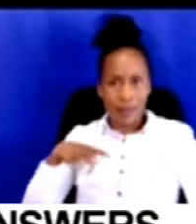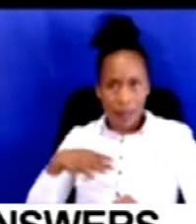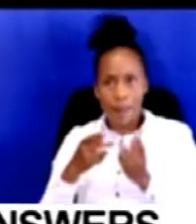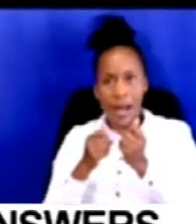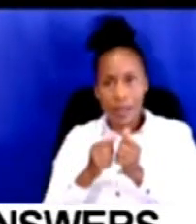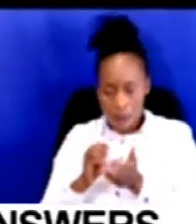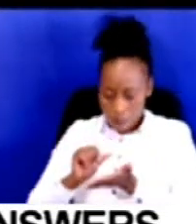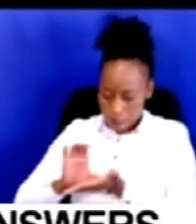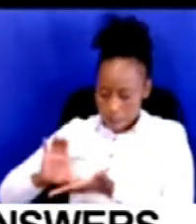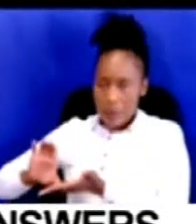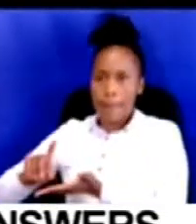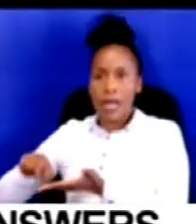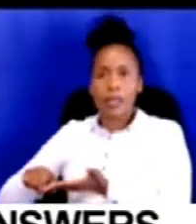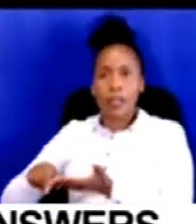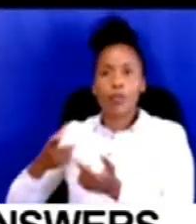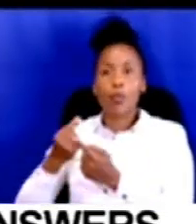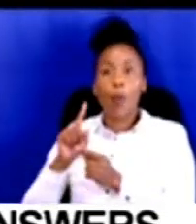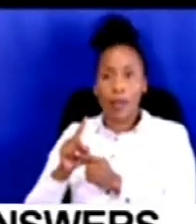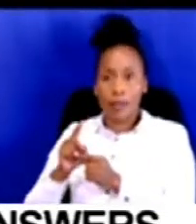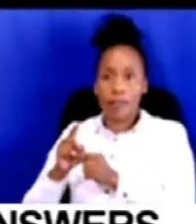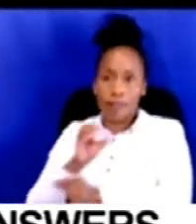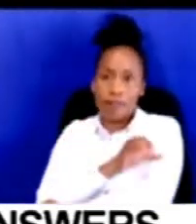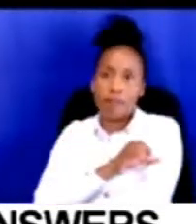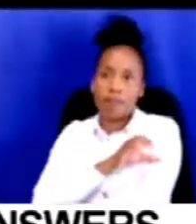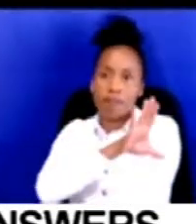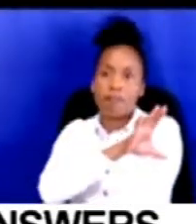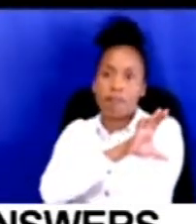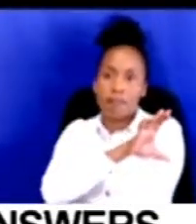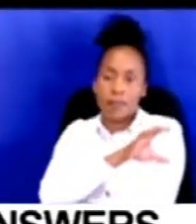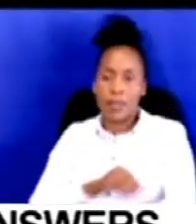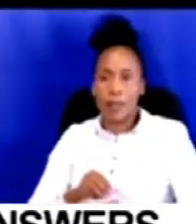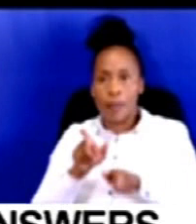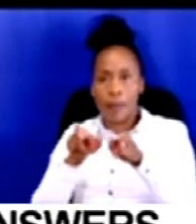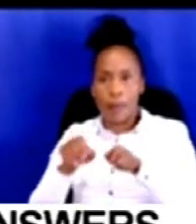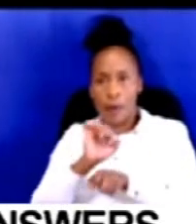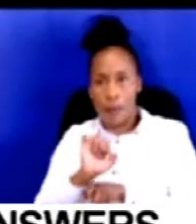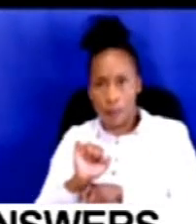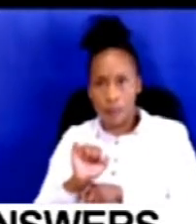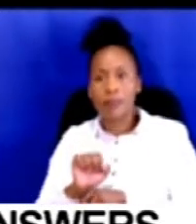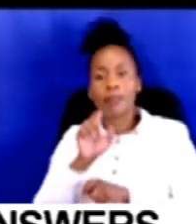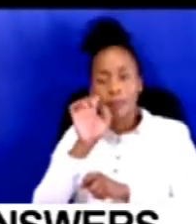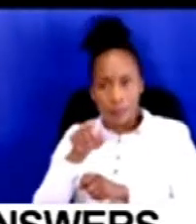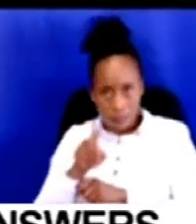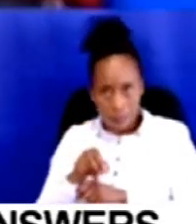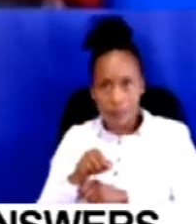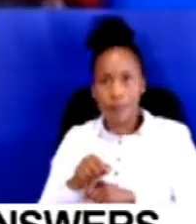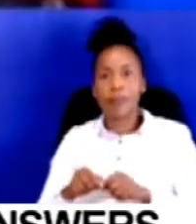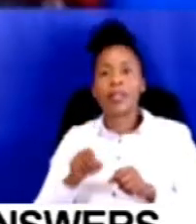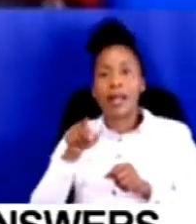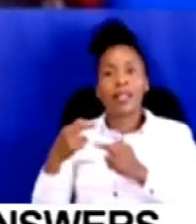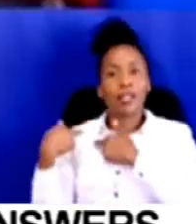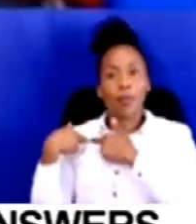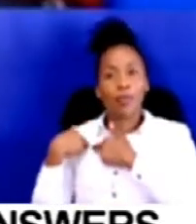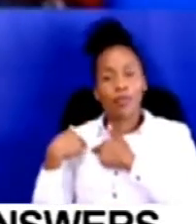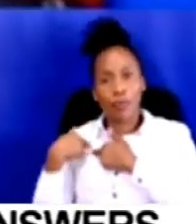own. Yes, it is also the responsibility of a provincial government, the MEC